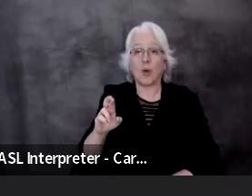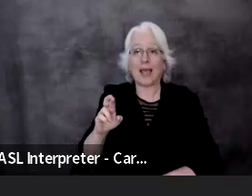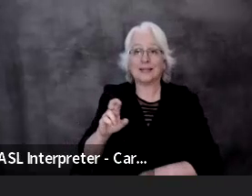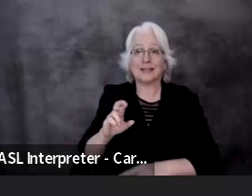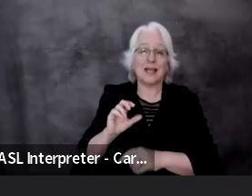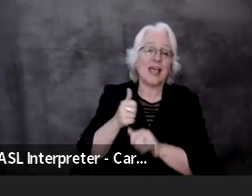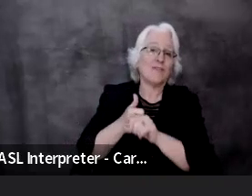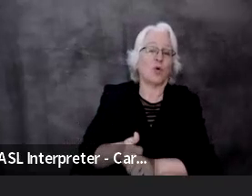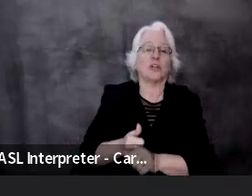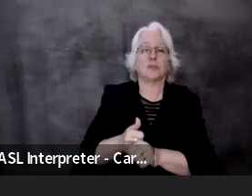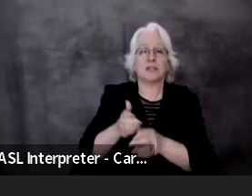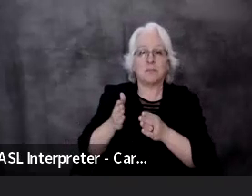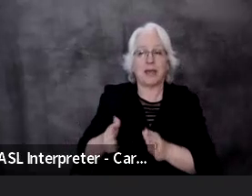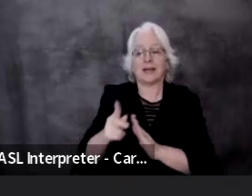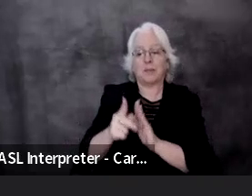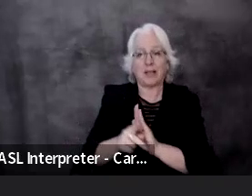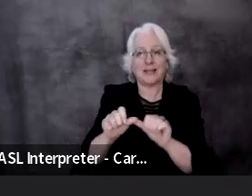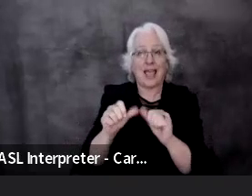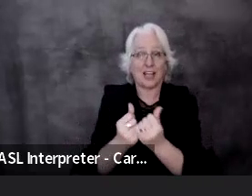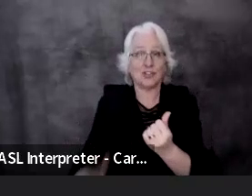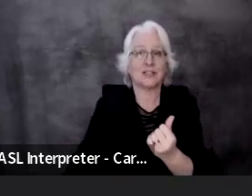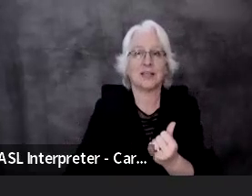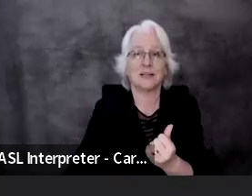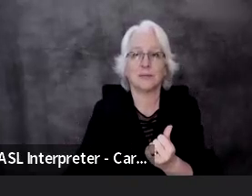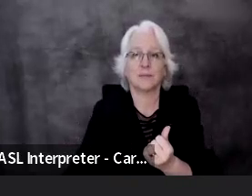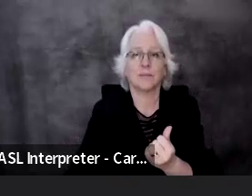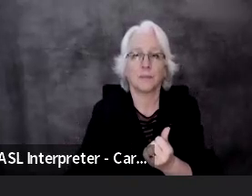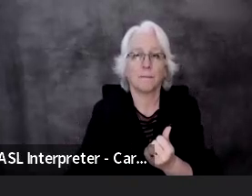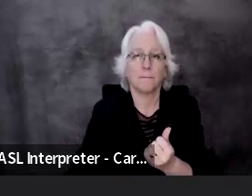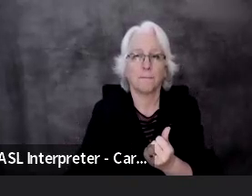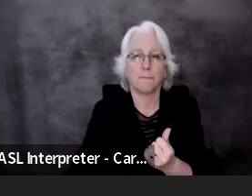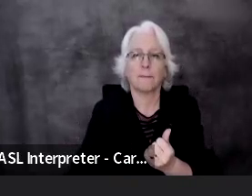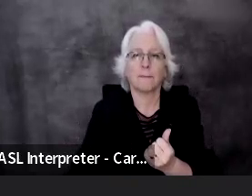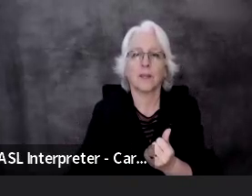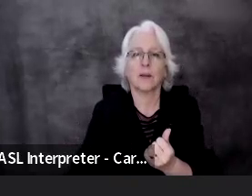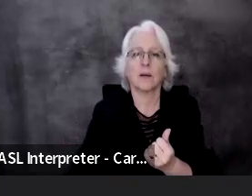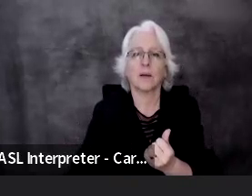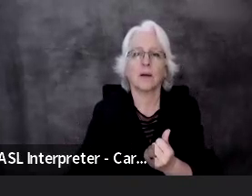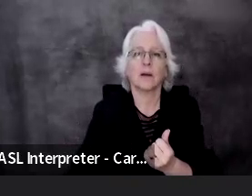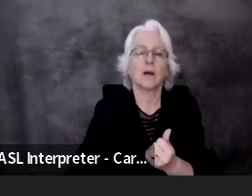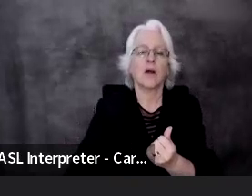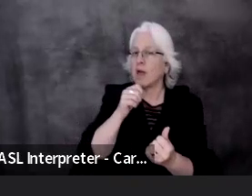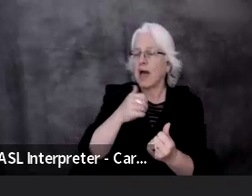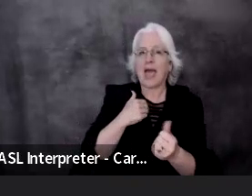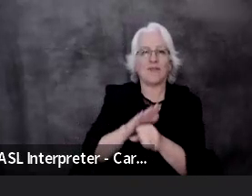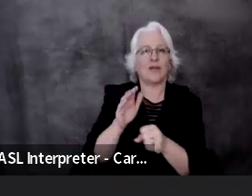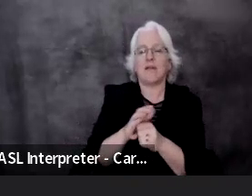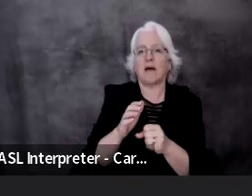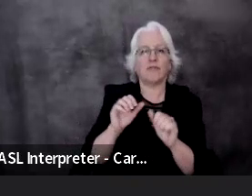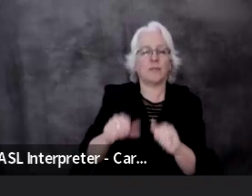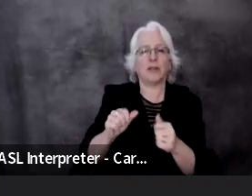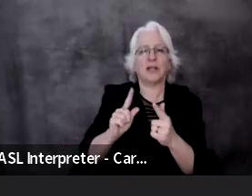mechanisms, policies, and agencies are ill-equipped to deal with decisions made and ethical obligations met in part